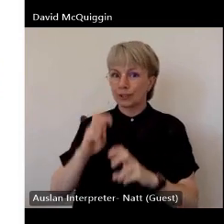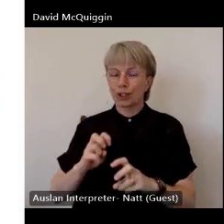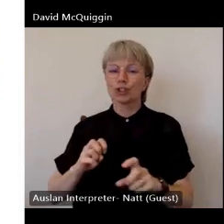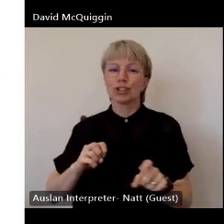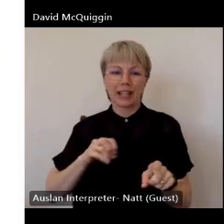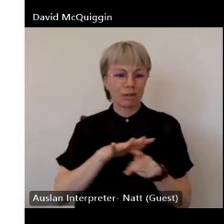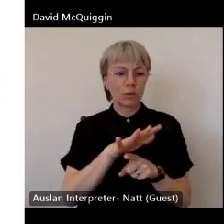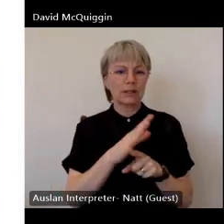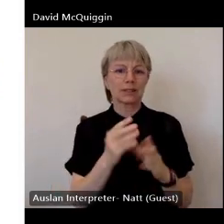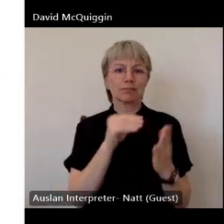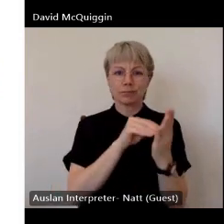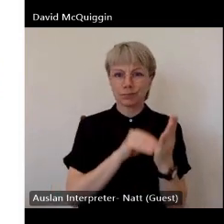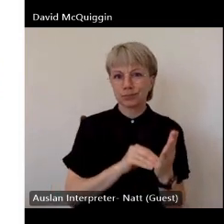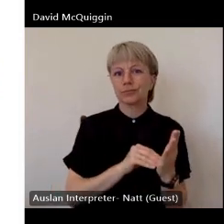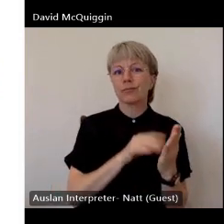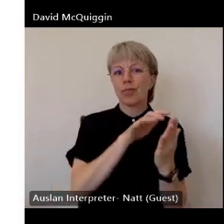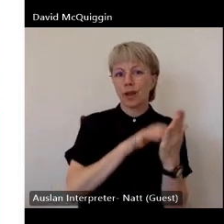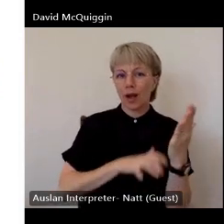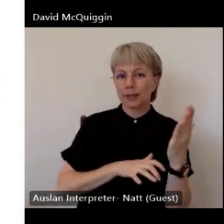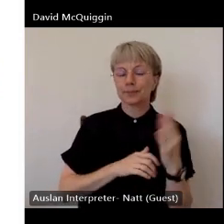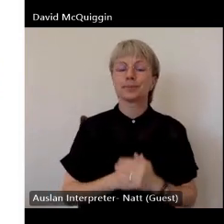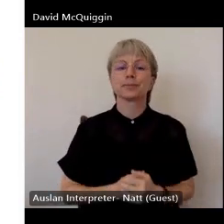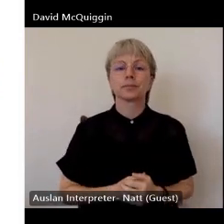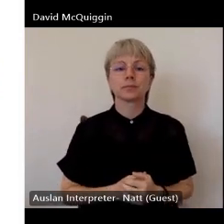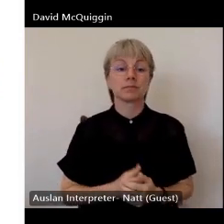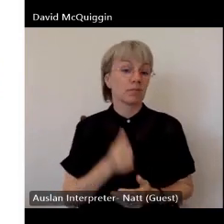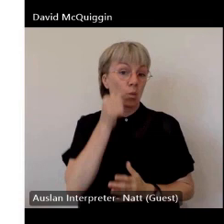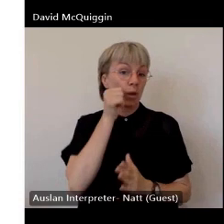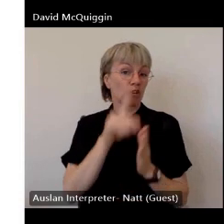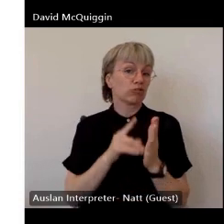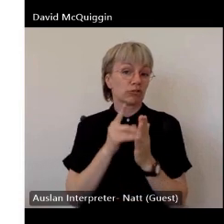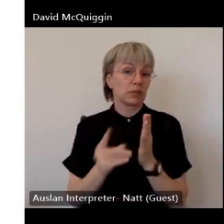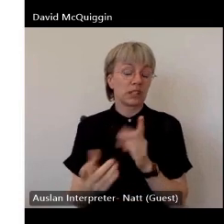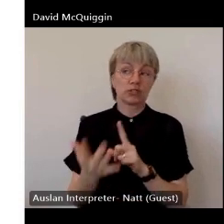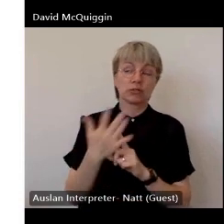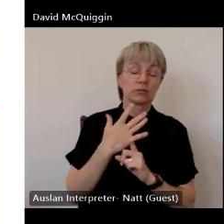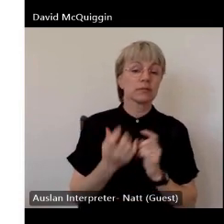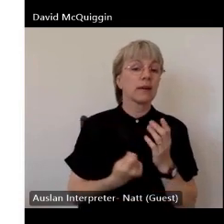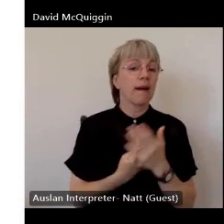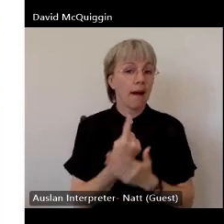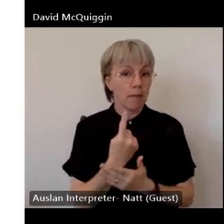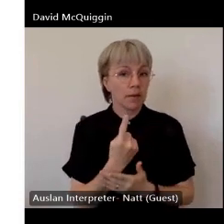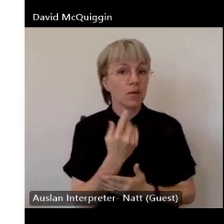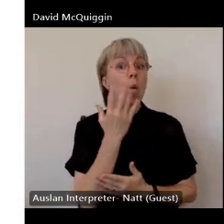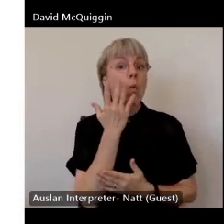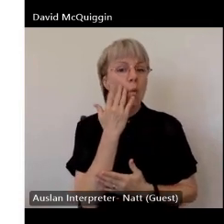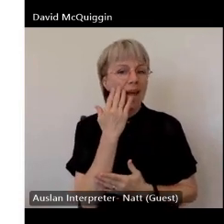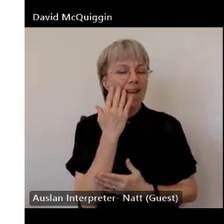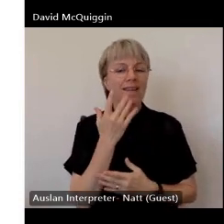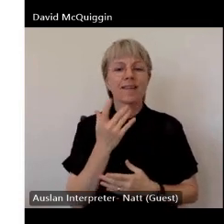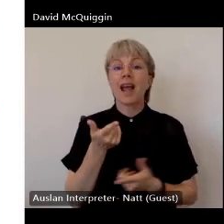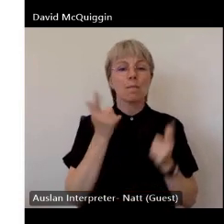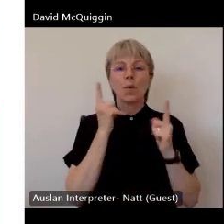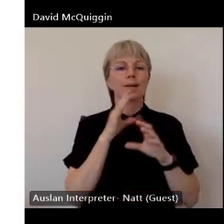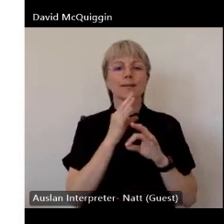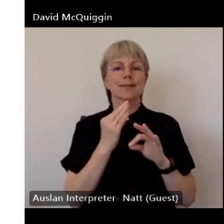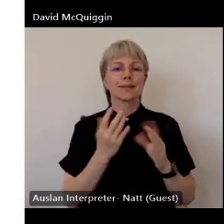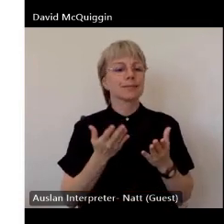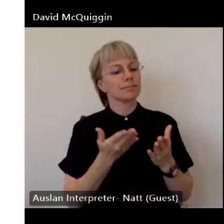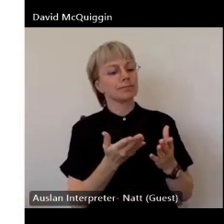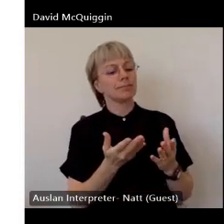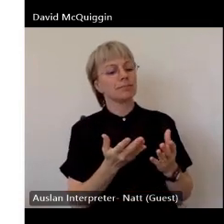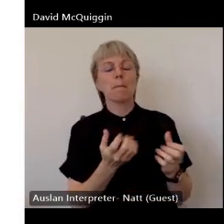members. We know that discrimination occurs when an employer does not make reasonable adjustments for employees